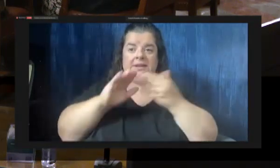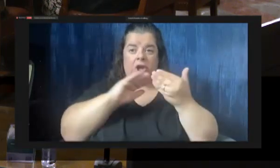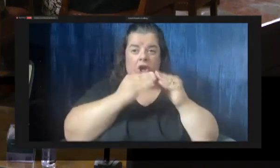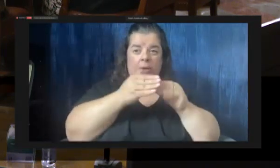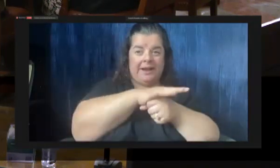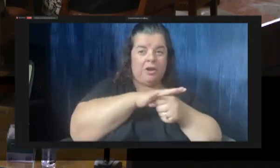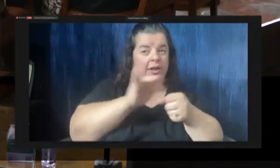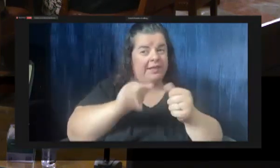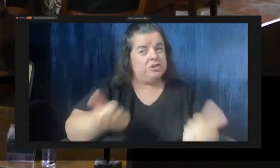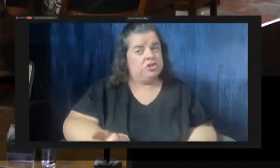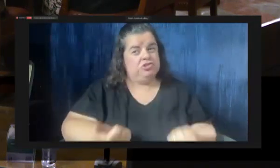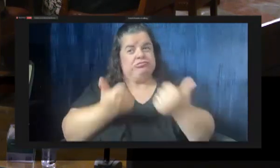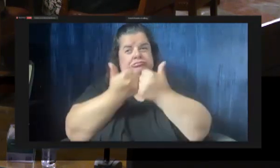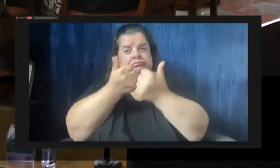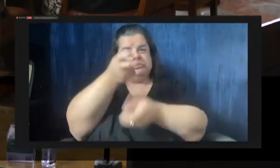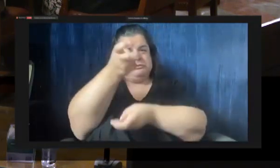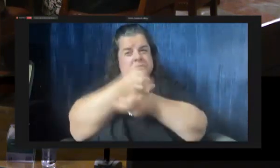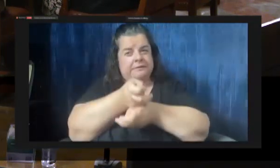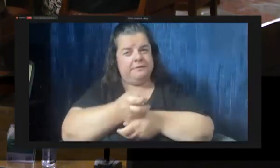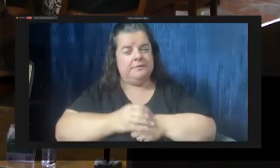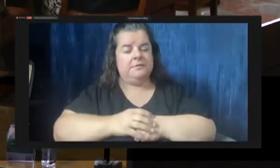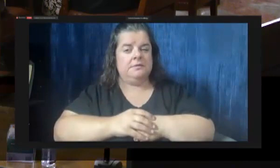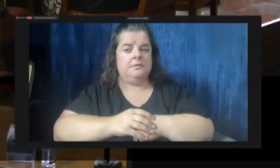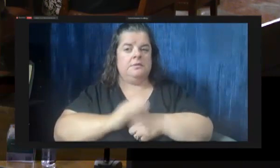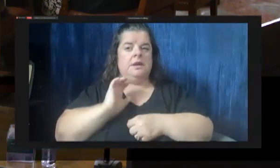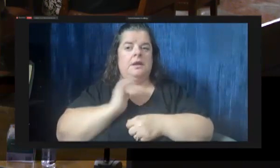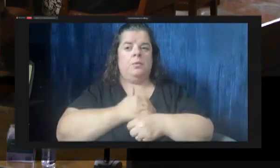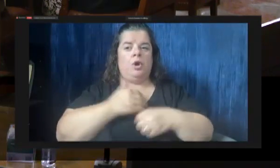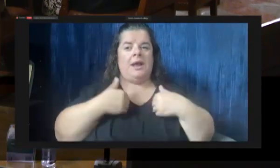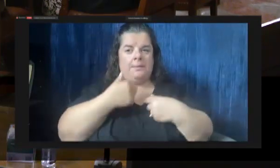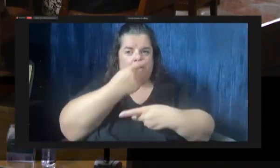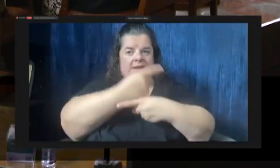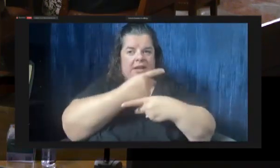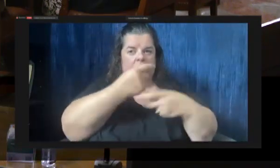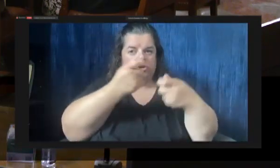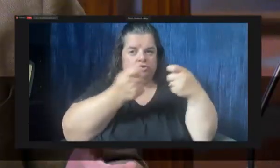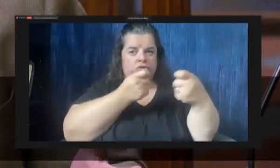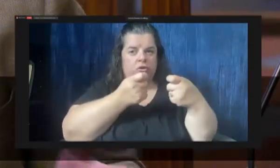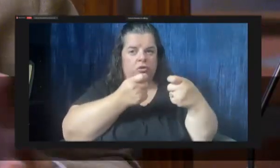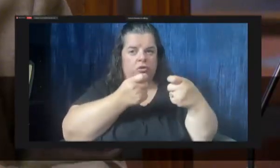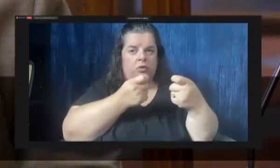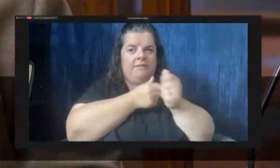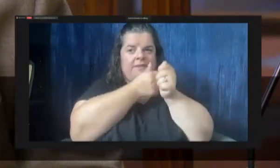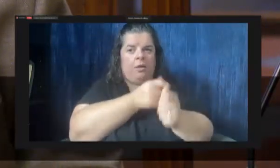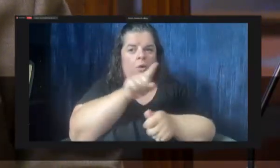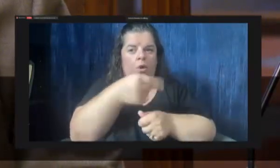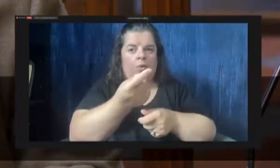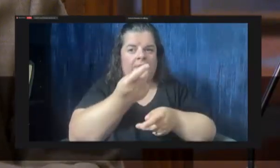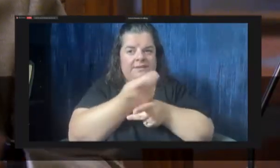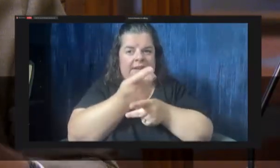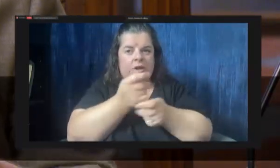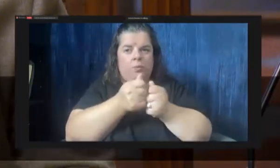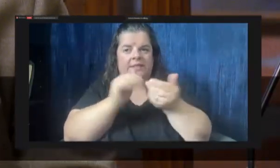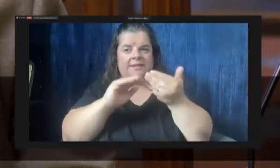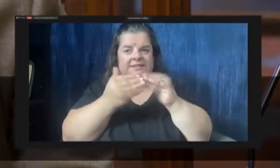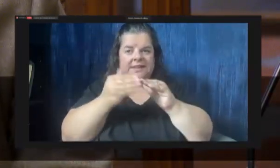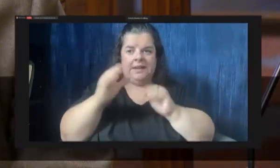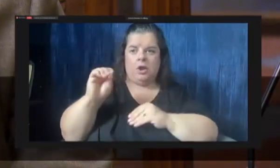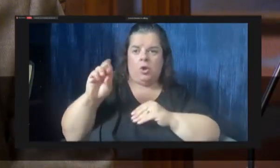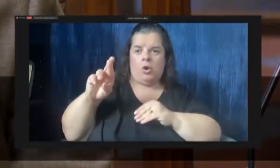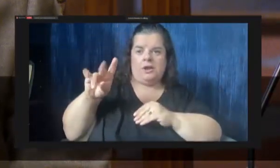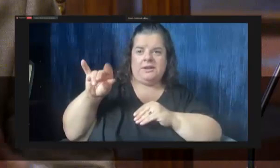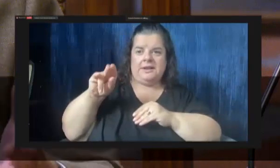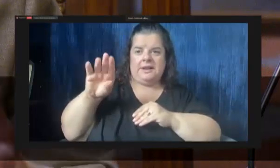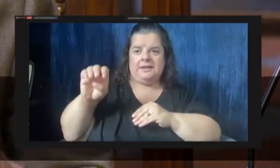thing. Our animal care and control follows and only deals with city ordinances. We don't have humane